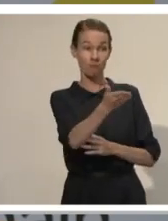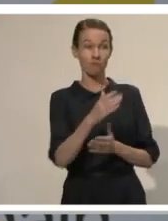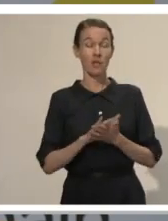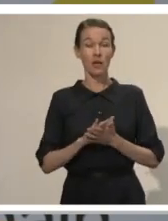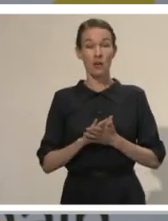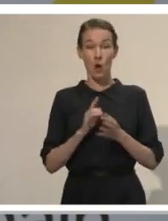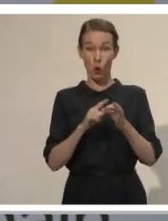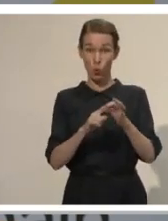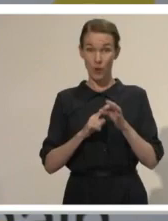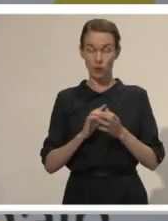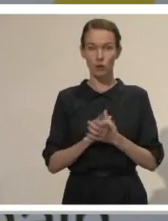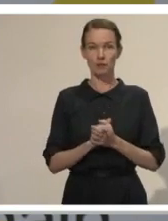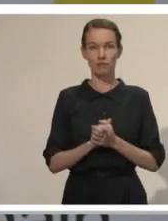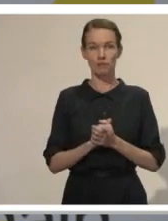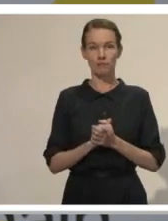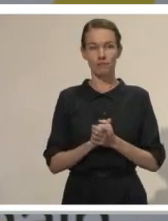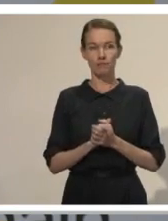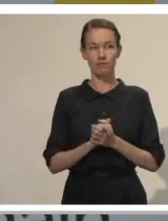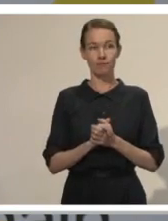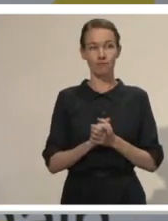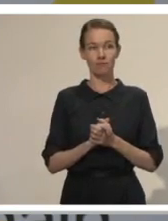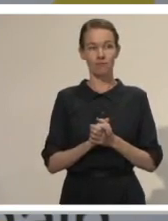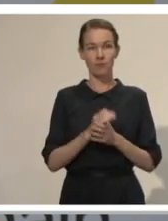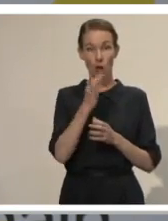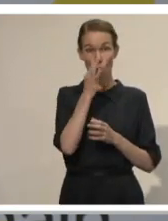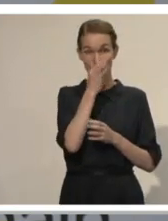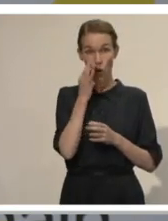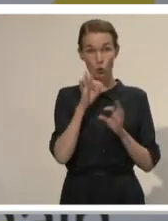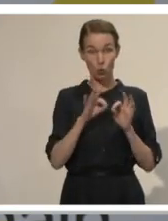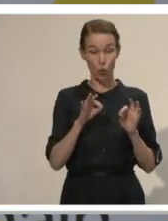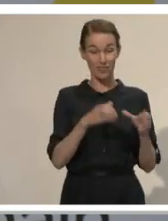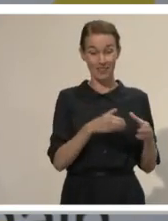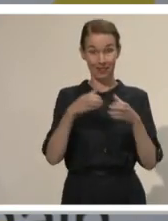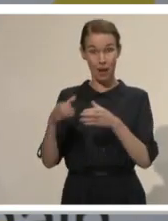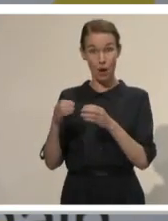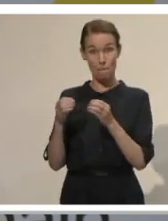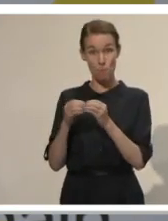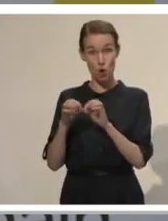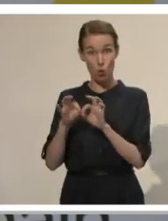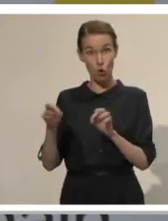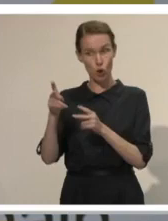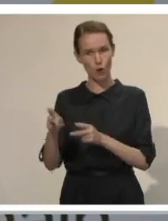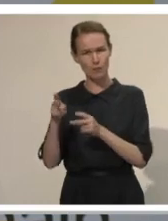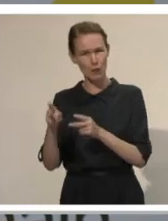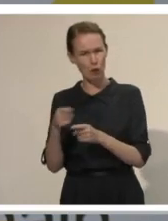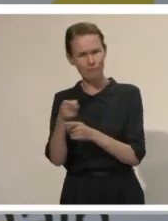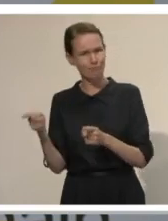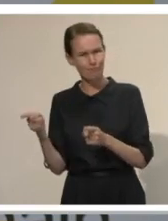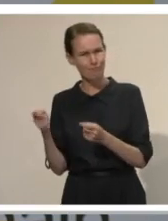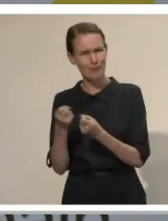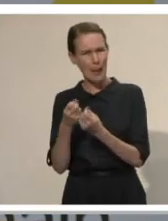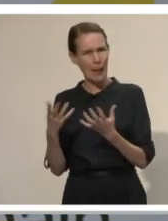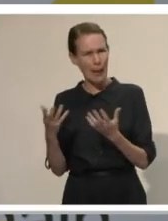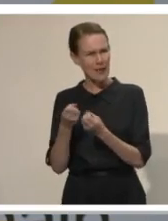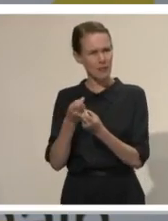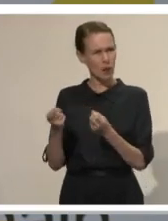either confirmed or probable cases and what their conditions are? I don't have that information, but I will seek out that information